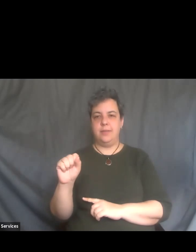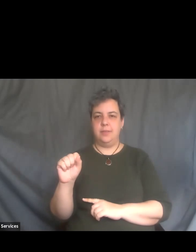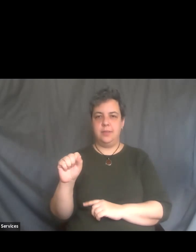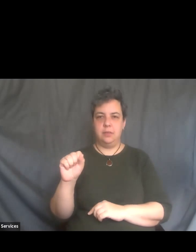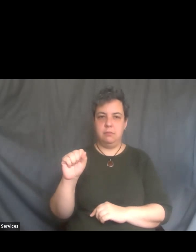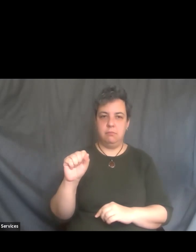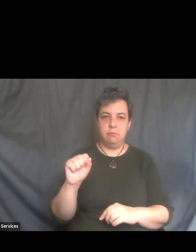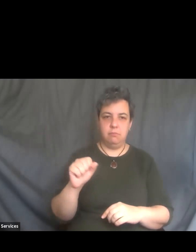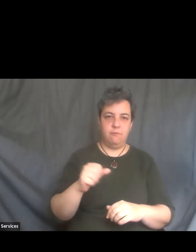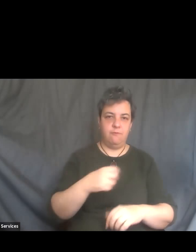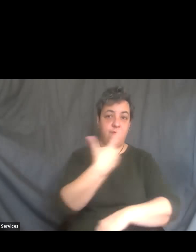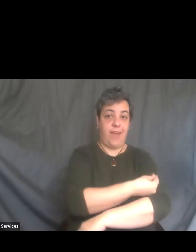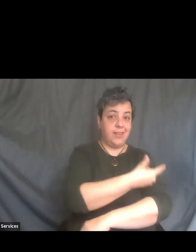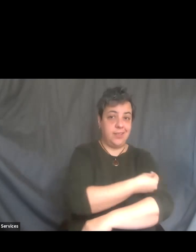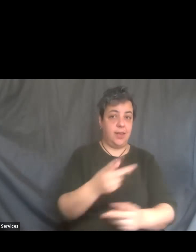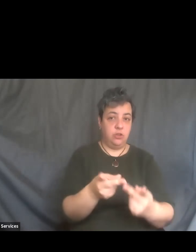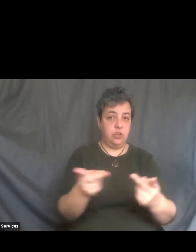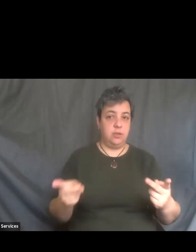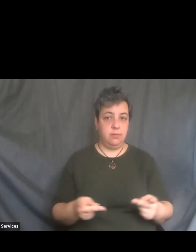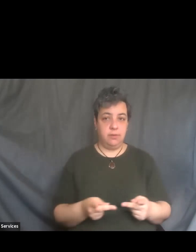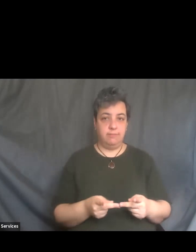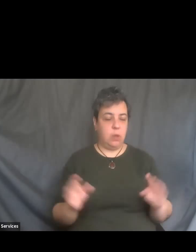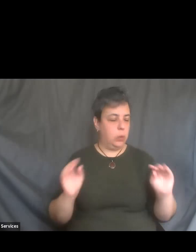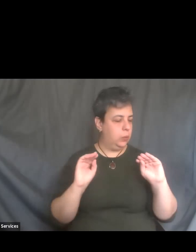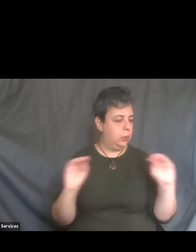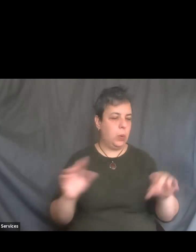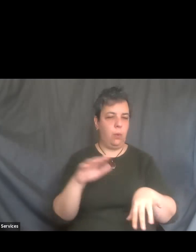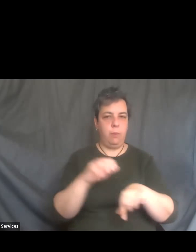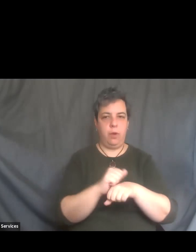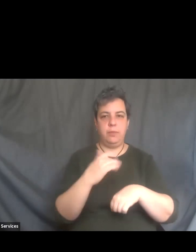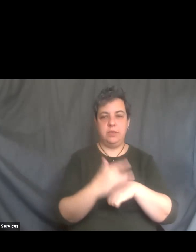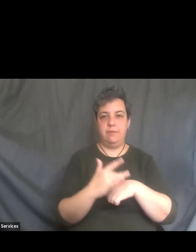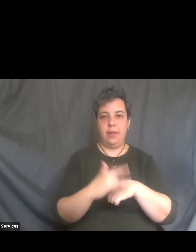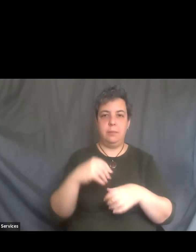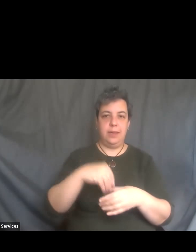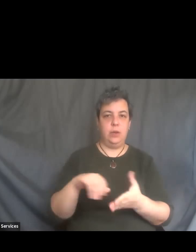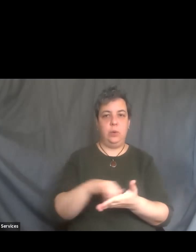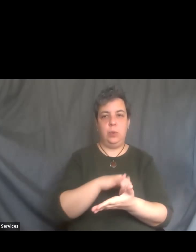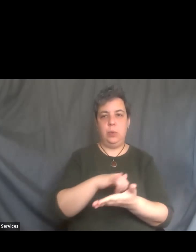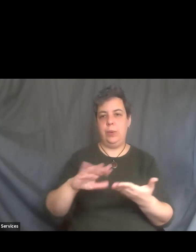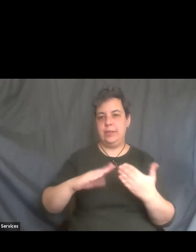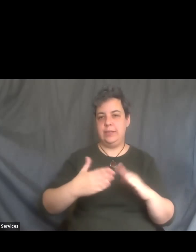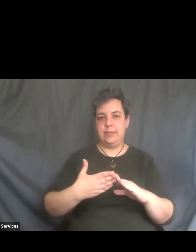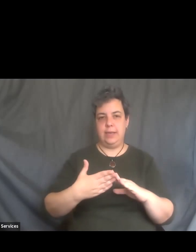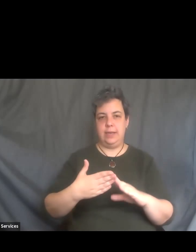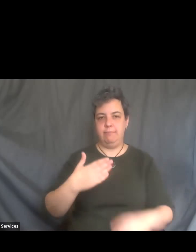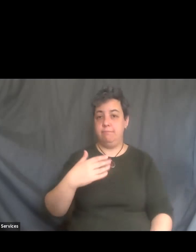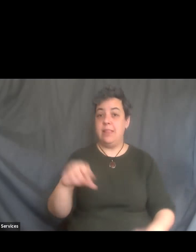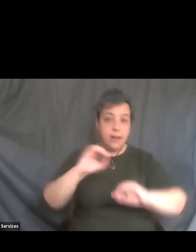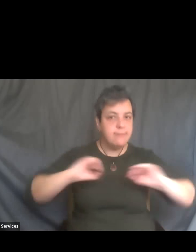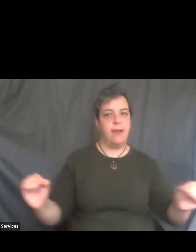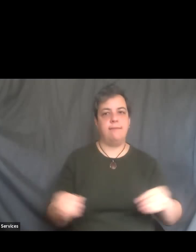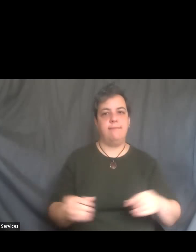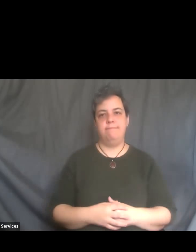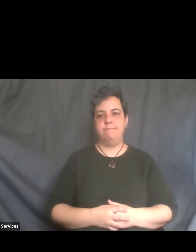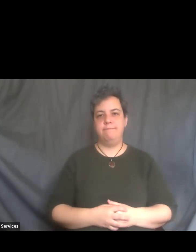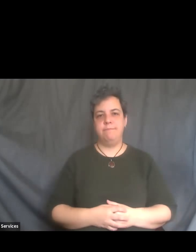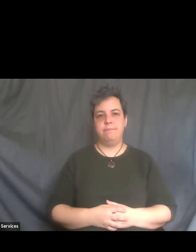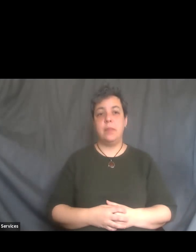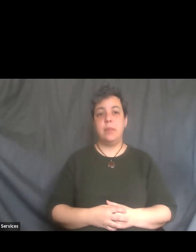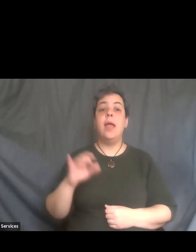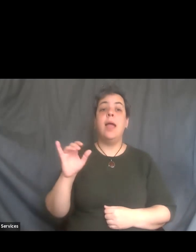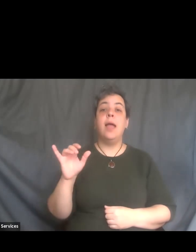are no vaccines or appointments for vaccination in the city, period. They told me 14 weeks.